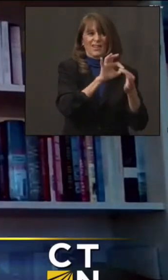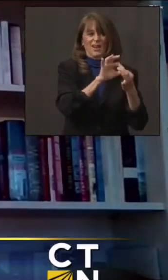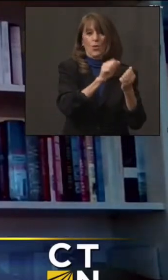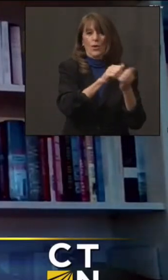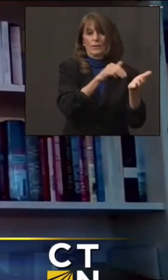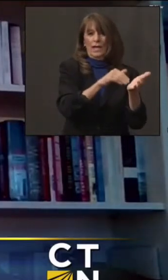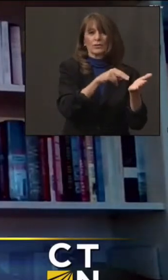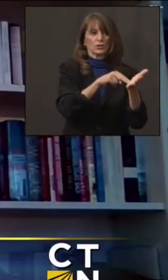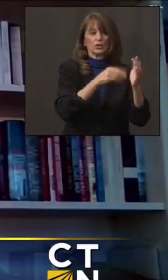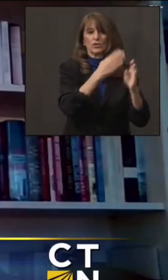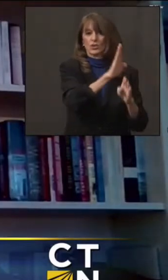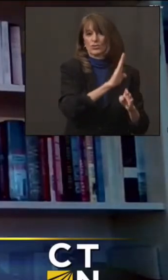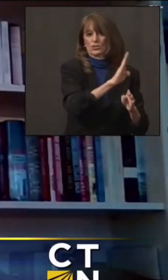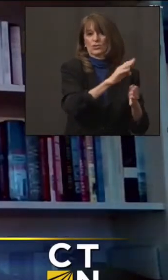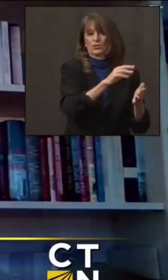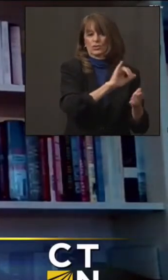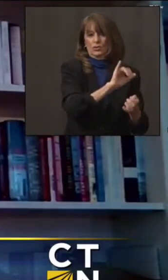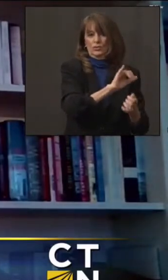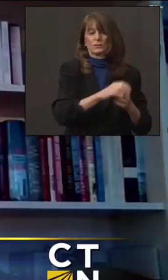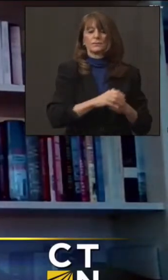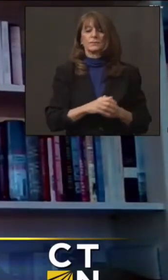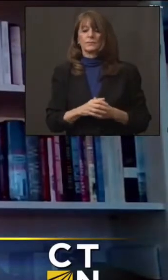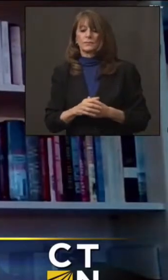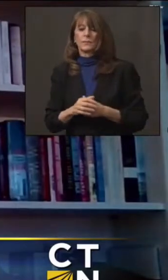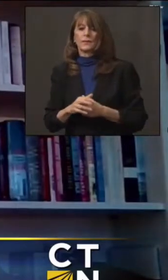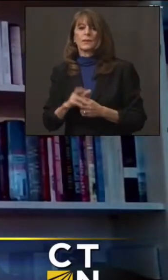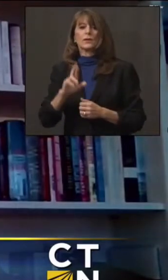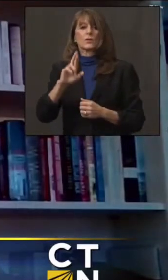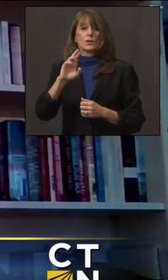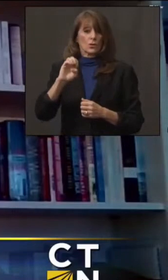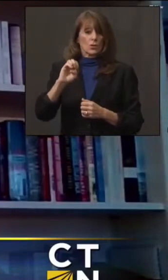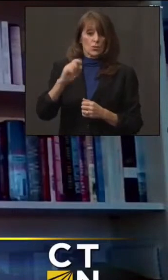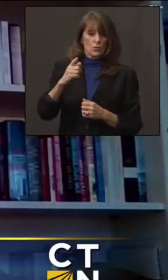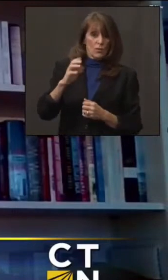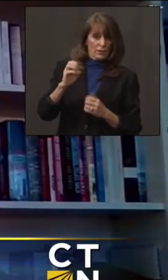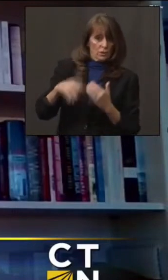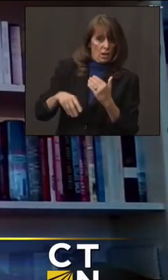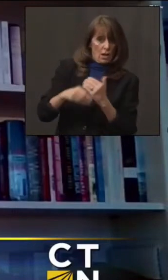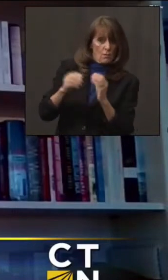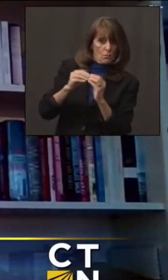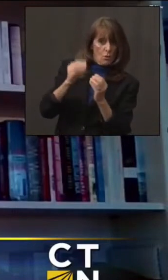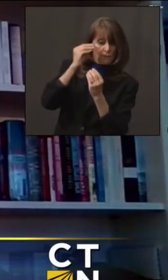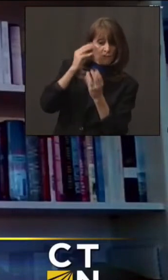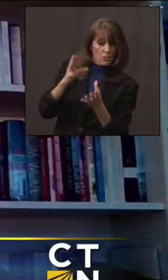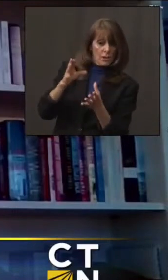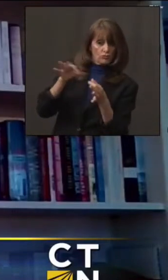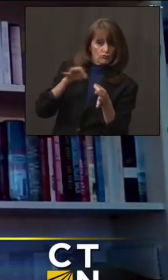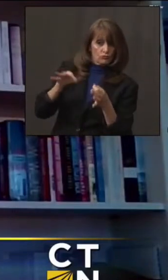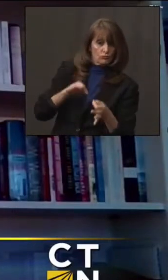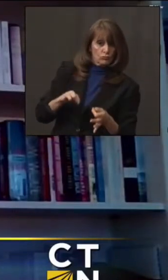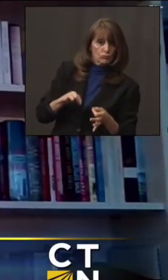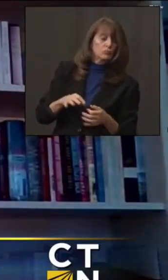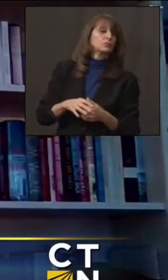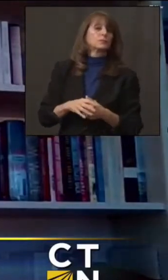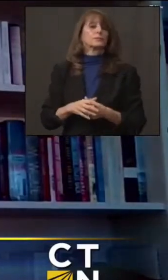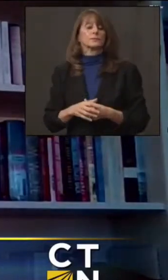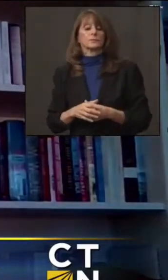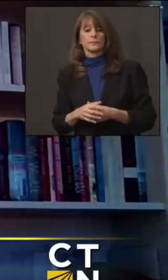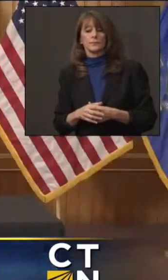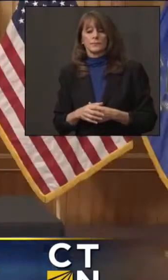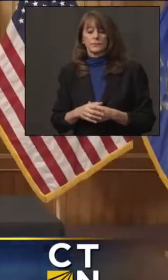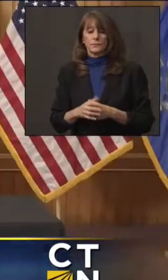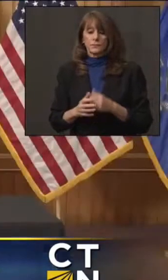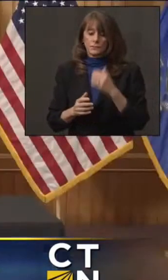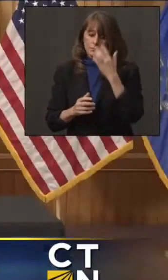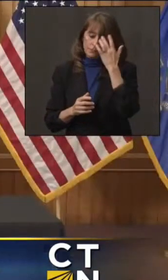this vaccine. So, Reggie, you might have additional information about how the health systems are thinking about the cost. Yeah,